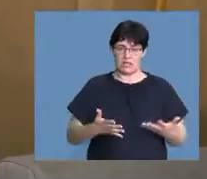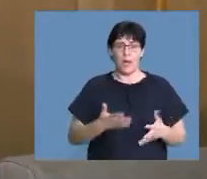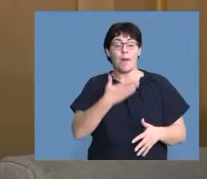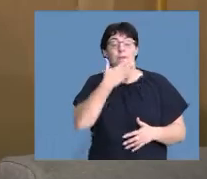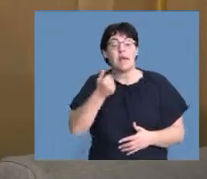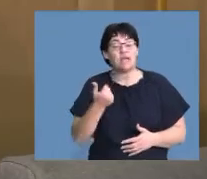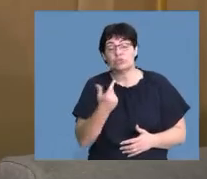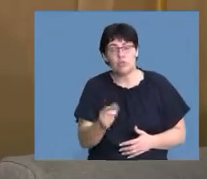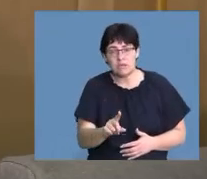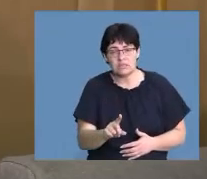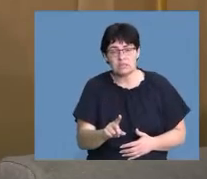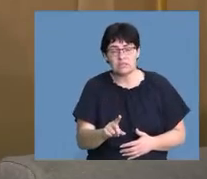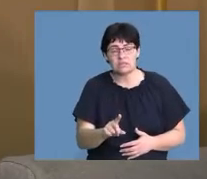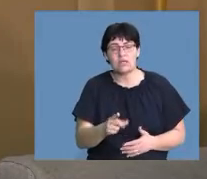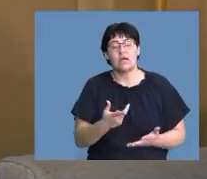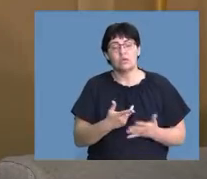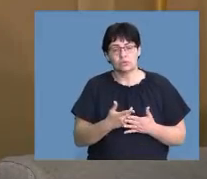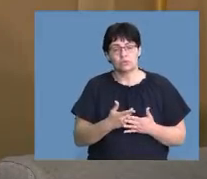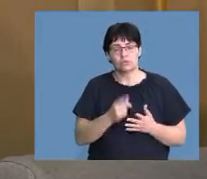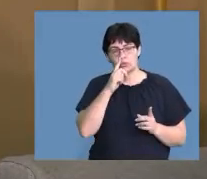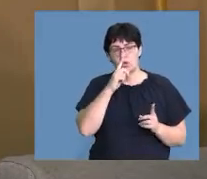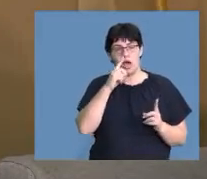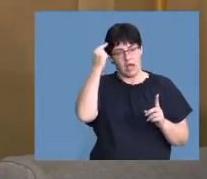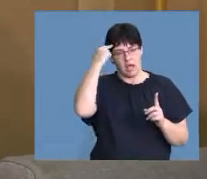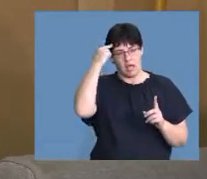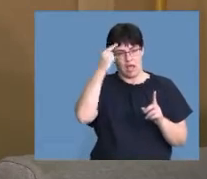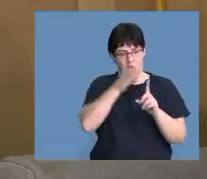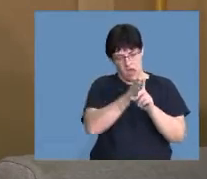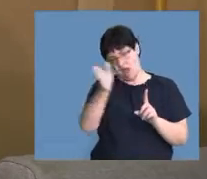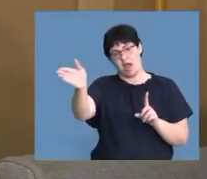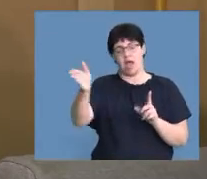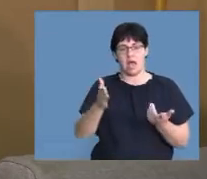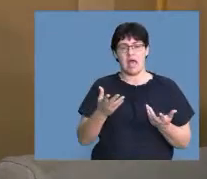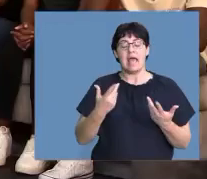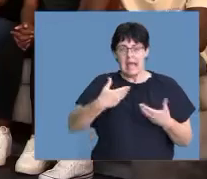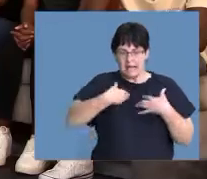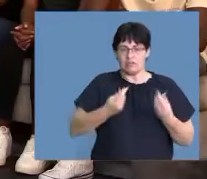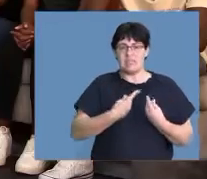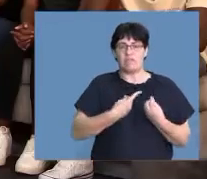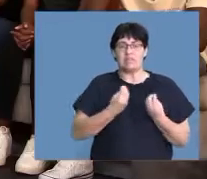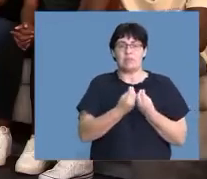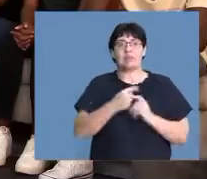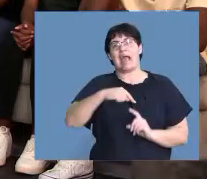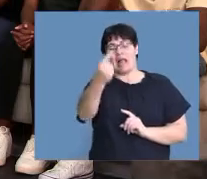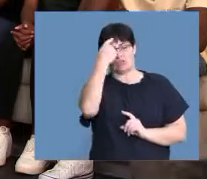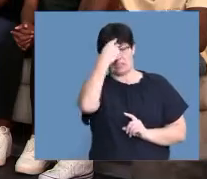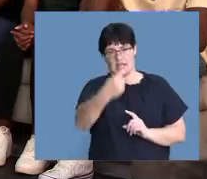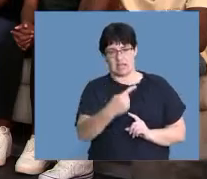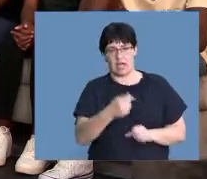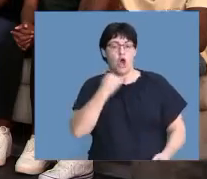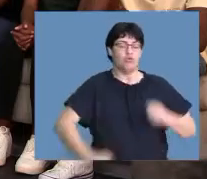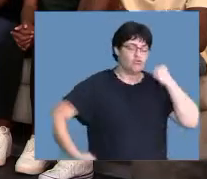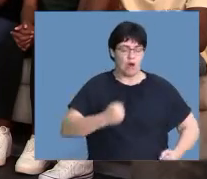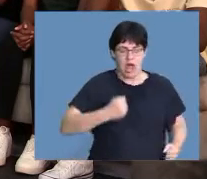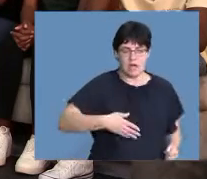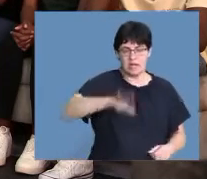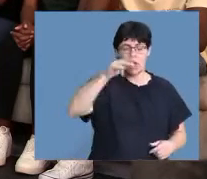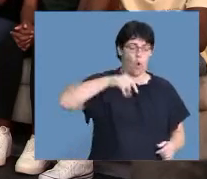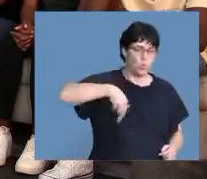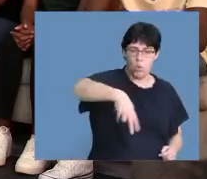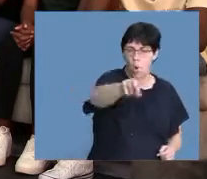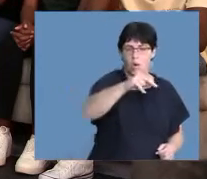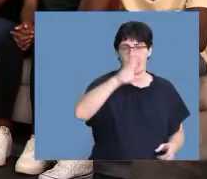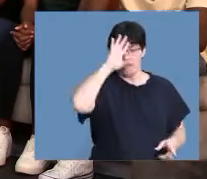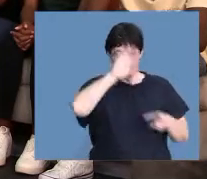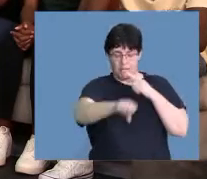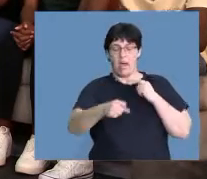thing is to distract yourself. Distract yourself, get a distraction, and go for a run. Go for a walk. Recognize